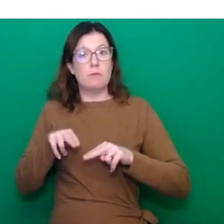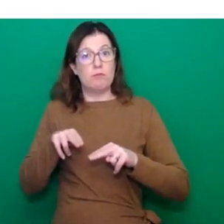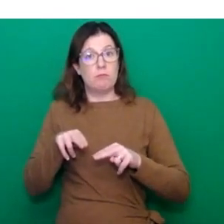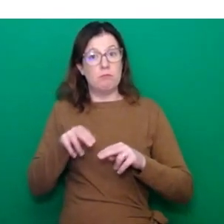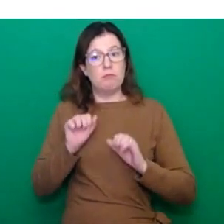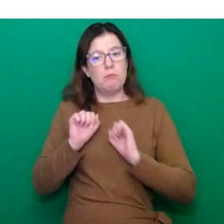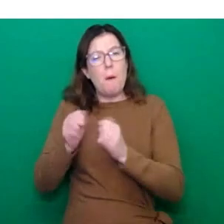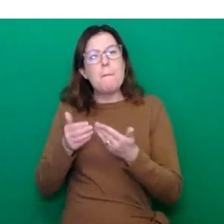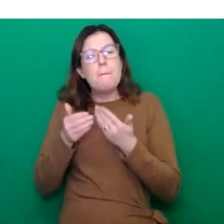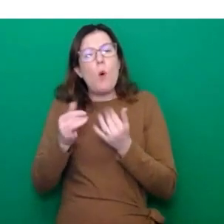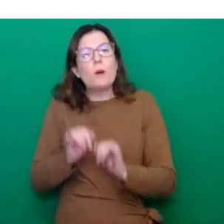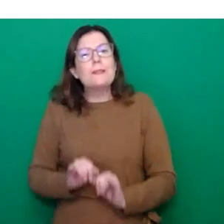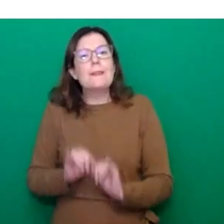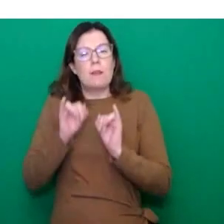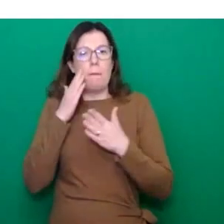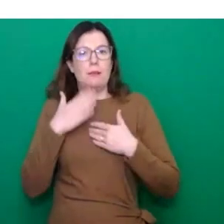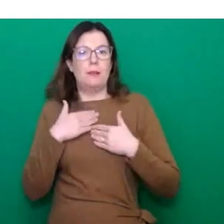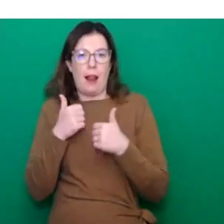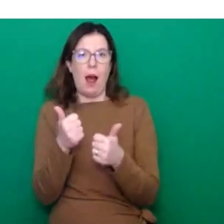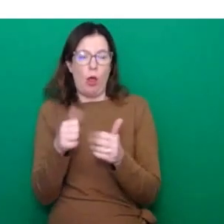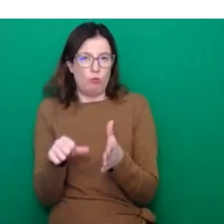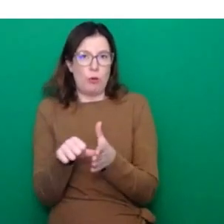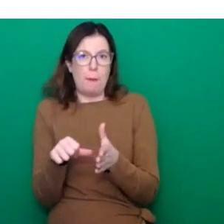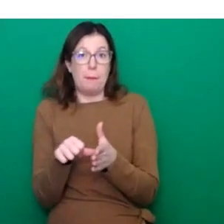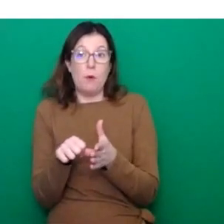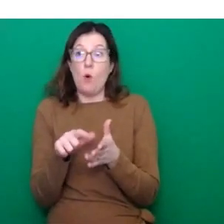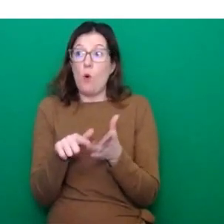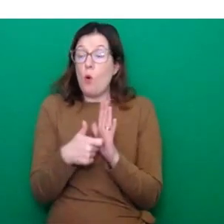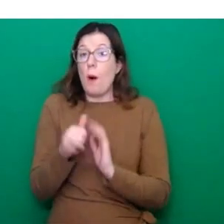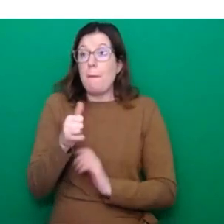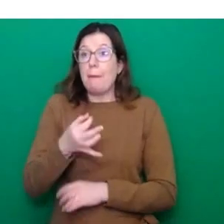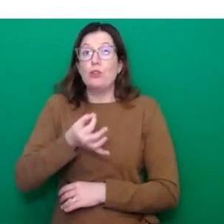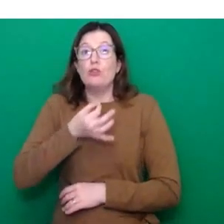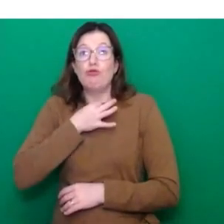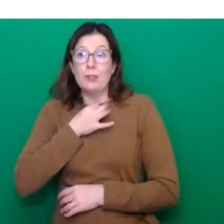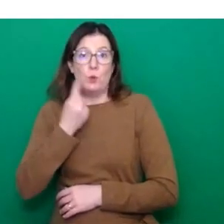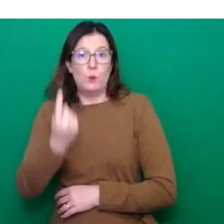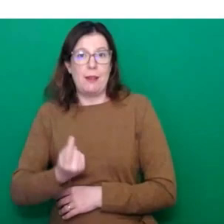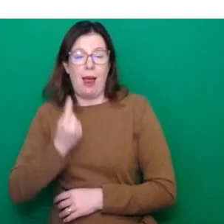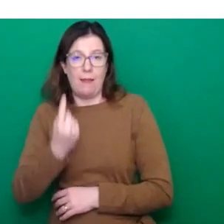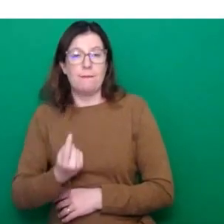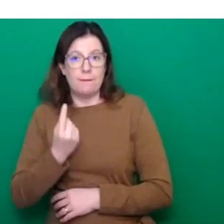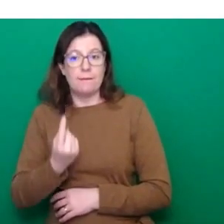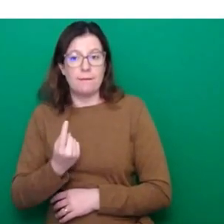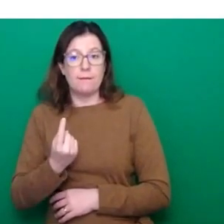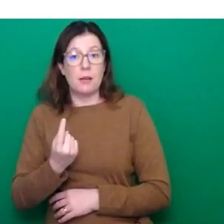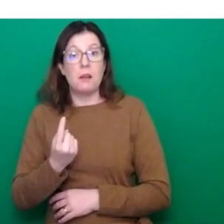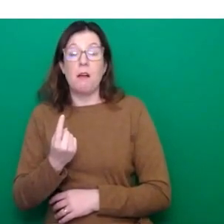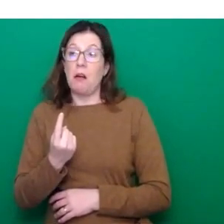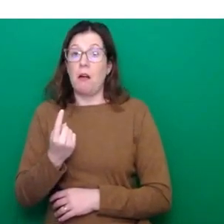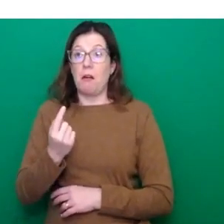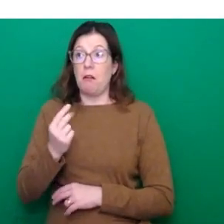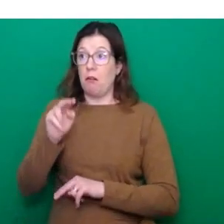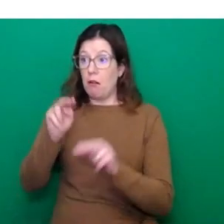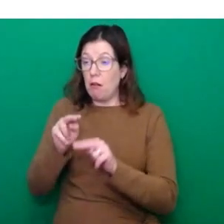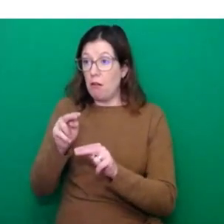more severe mental health problems, or they are at risk towards themselves. If we then feel that actually primary